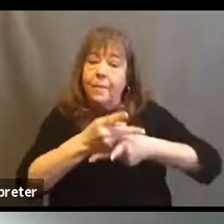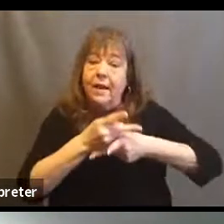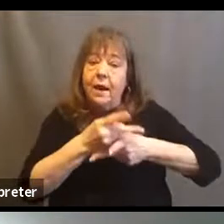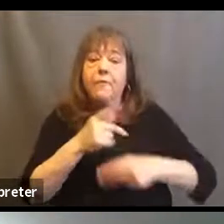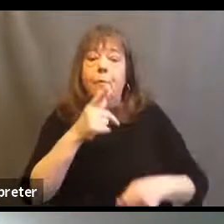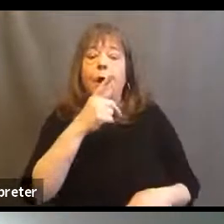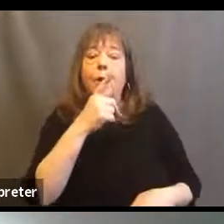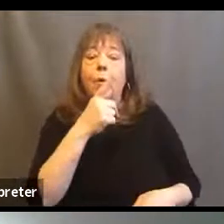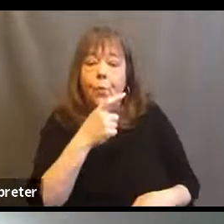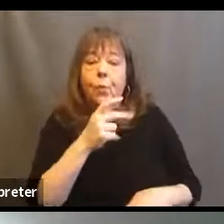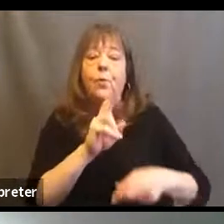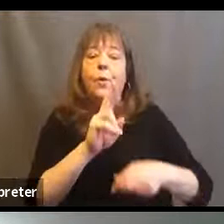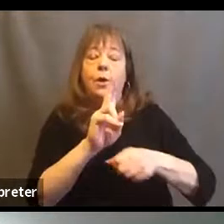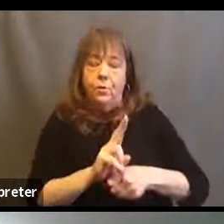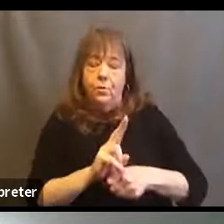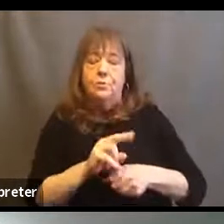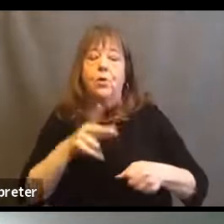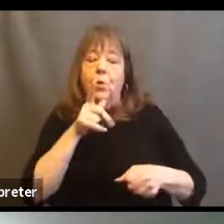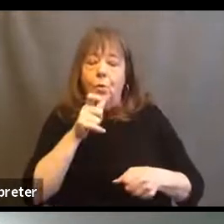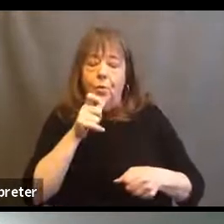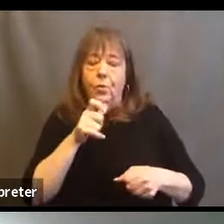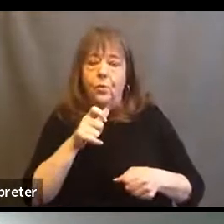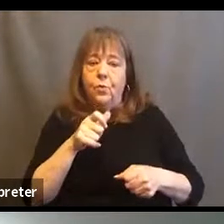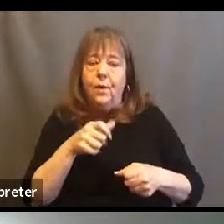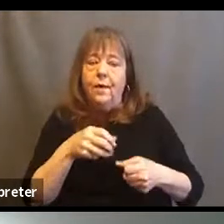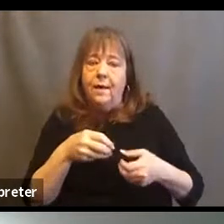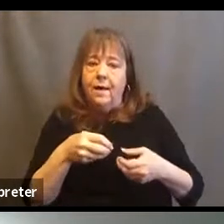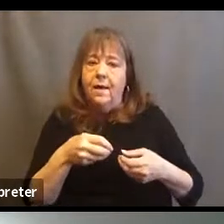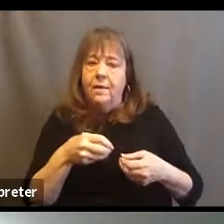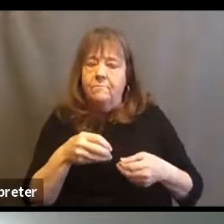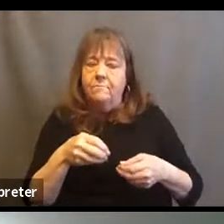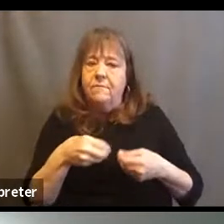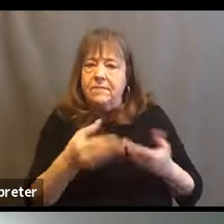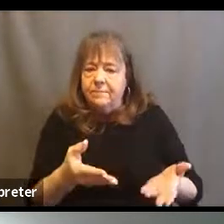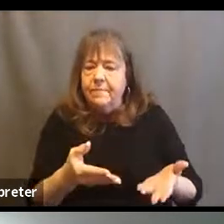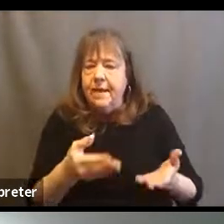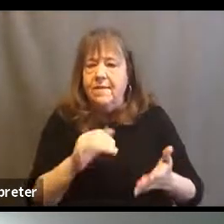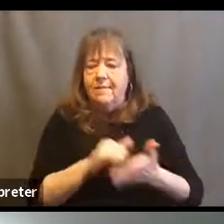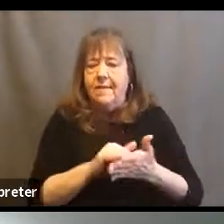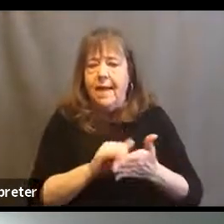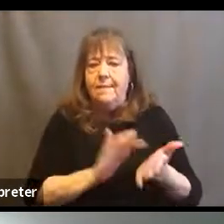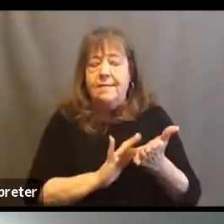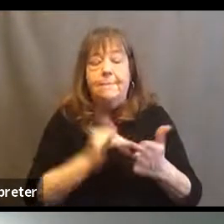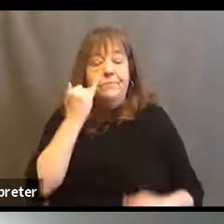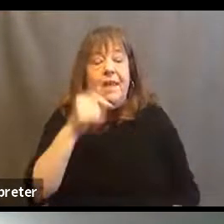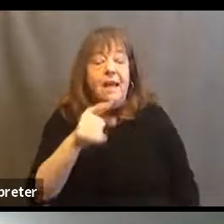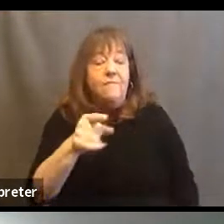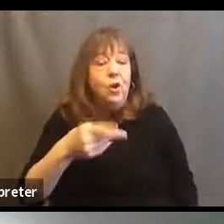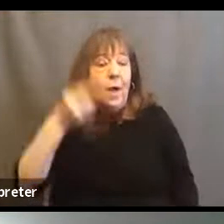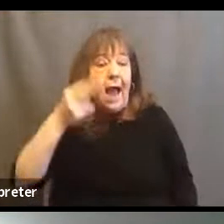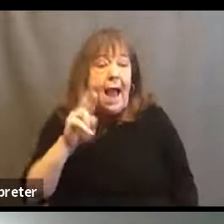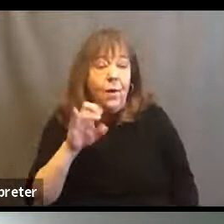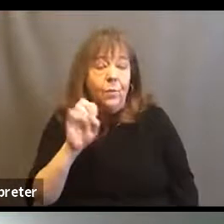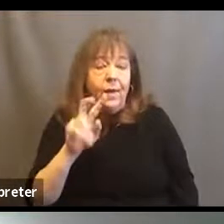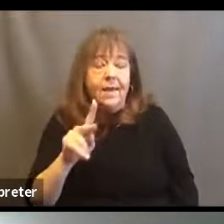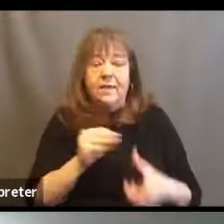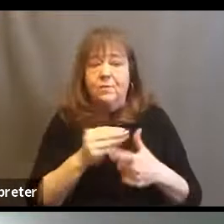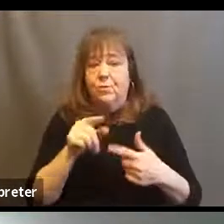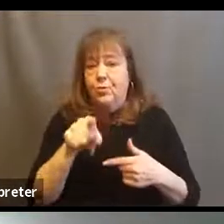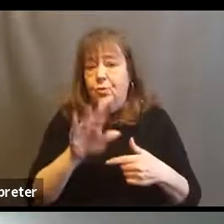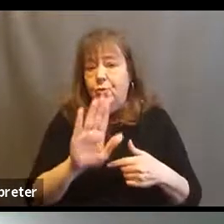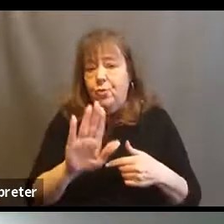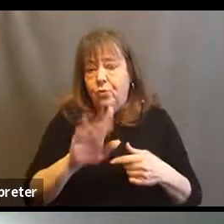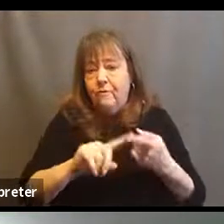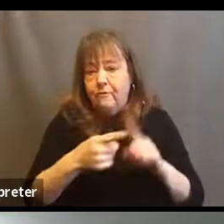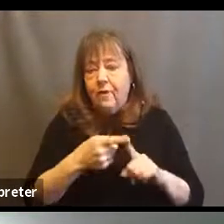we're selecting to receive the medication. And please remember, if you are someone that has risk factors, or your friend or